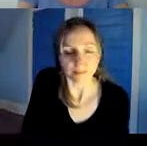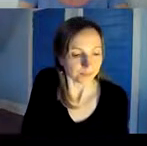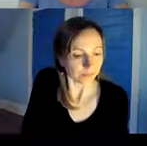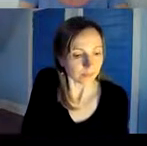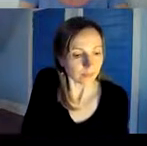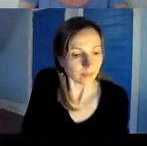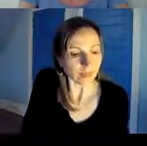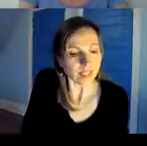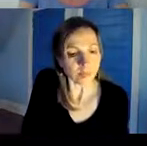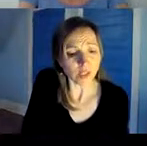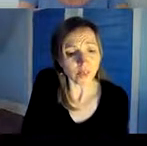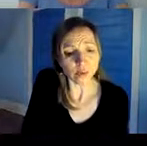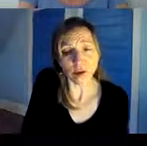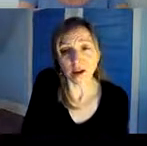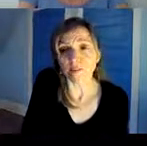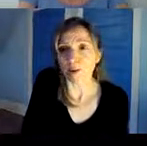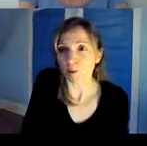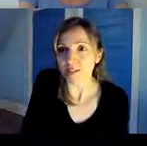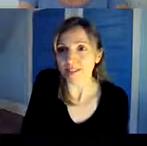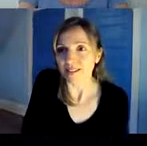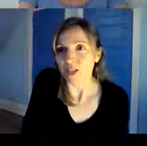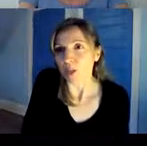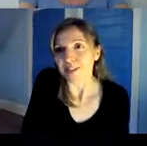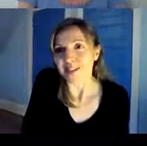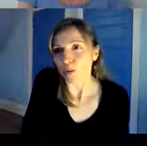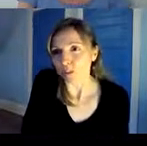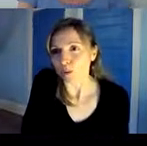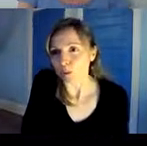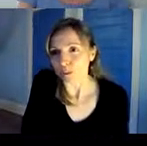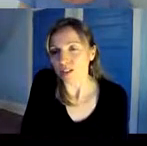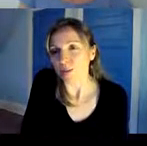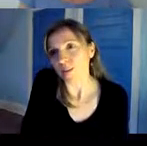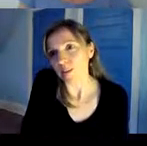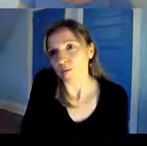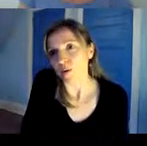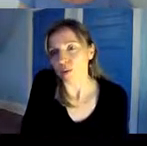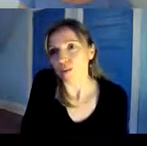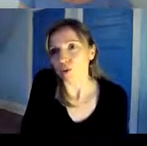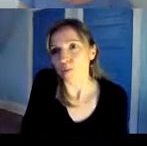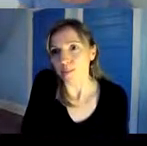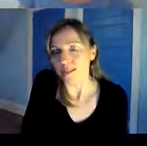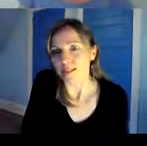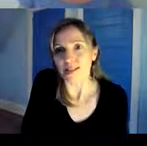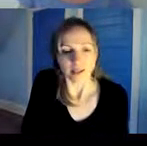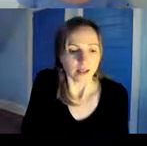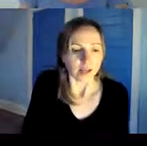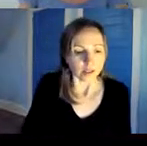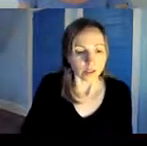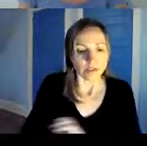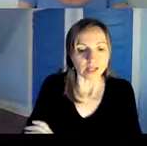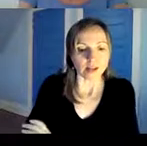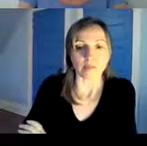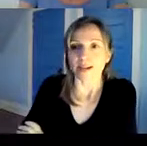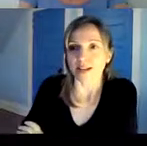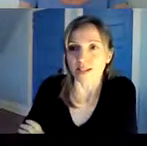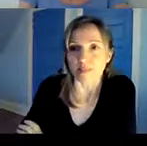regions. And sometimes they arrive on purpose, like the horticultural industry, we bring them for horticultural purposes. And other